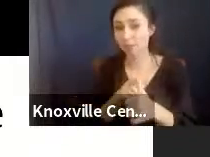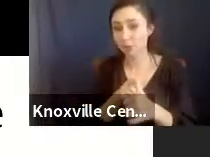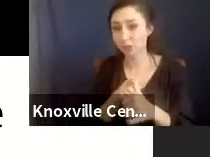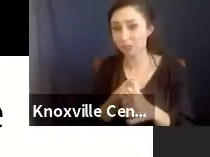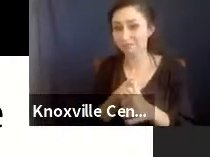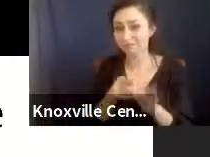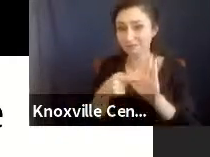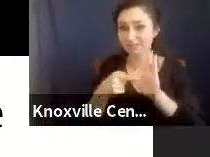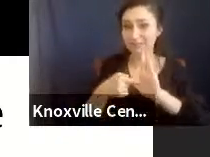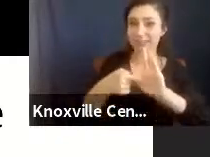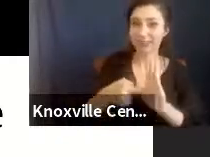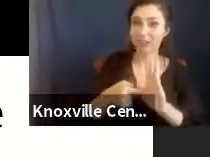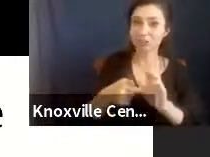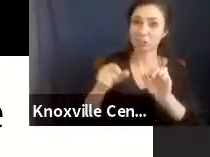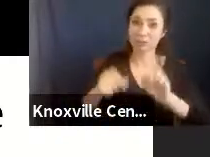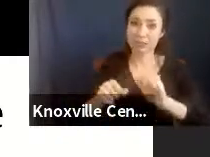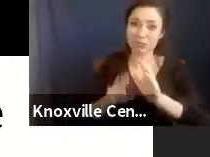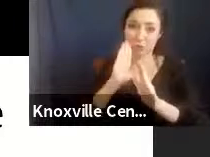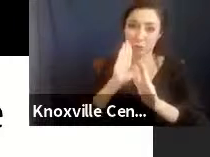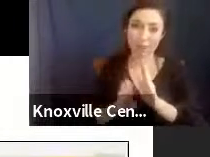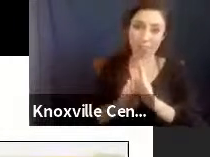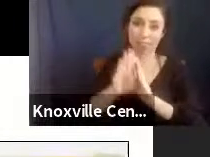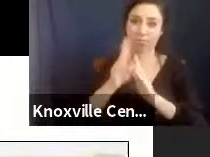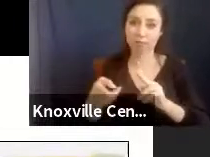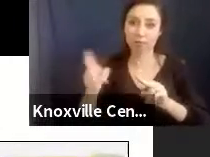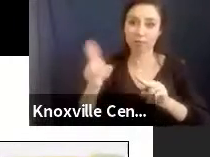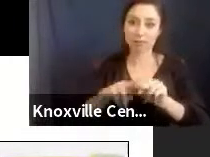up again. Next slide, please.